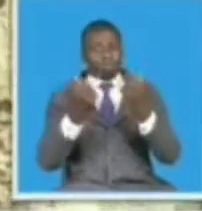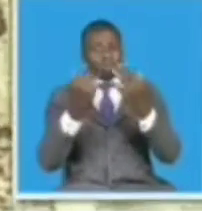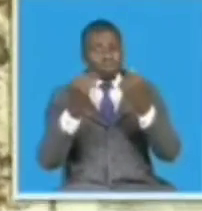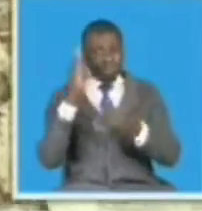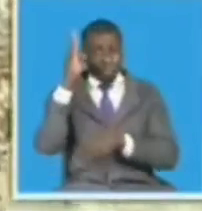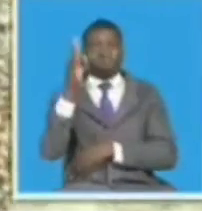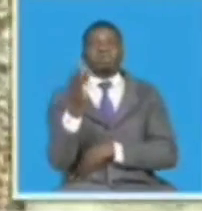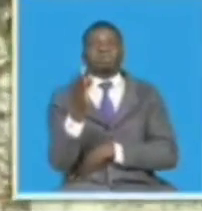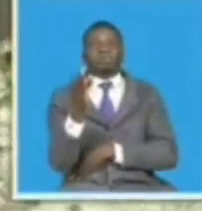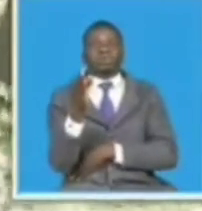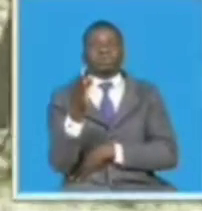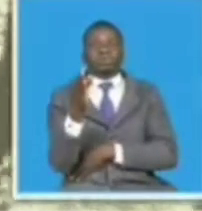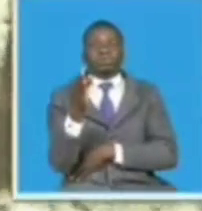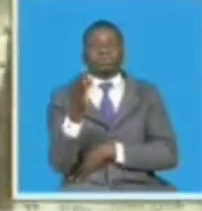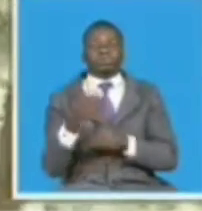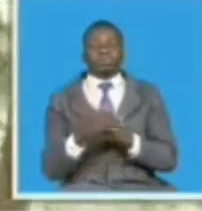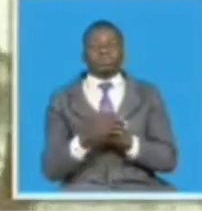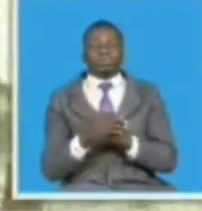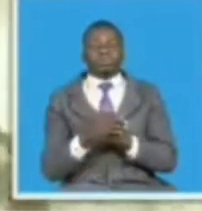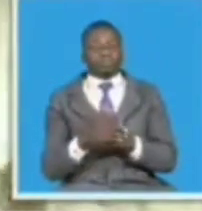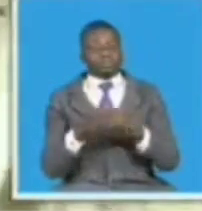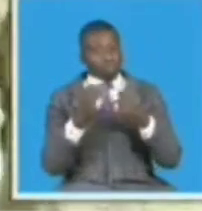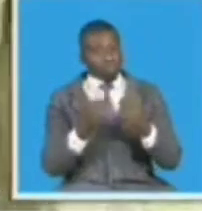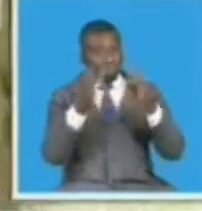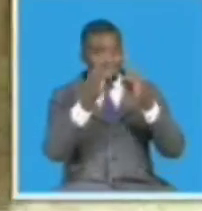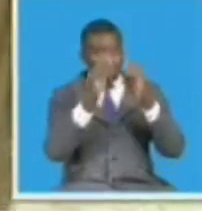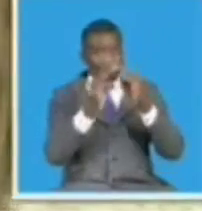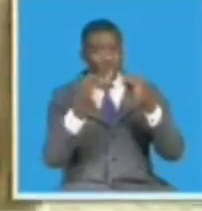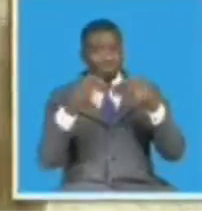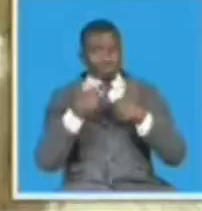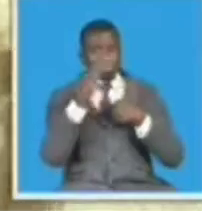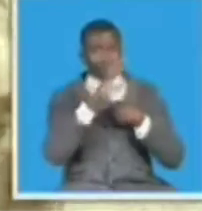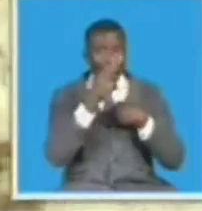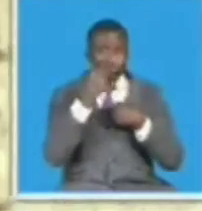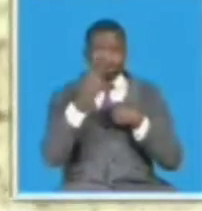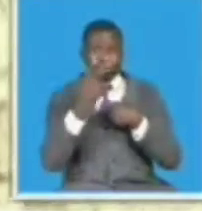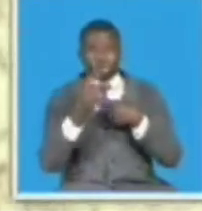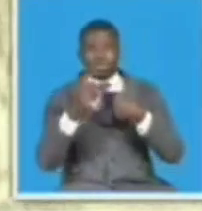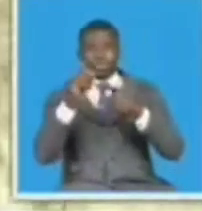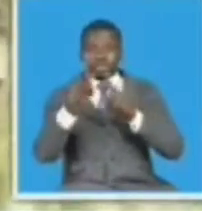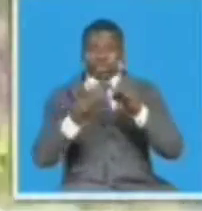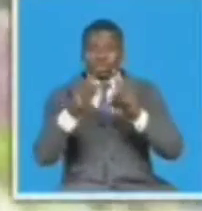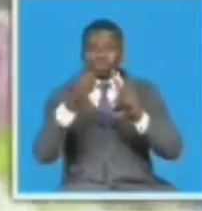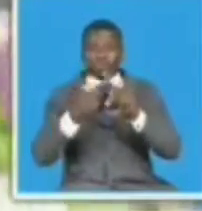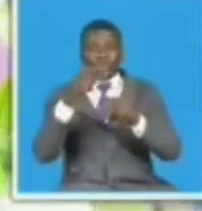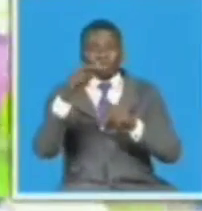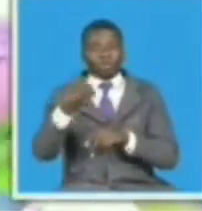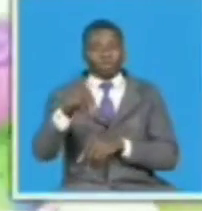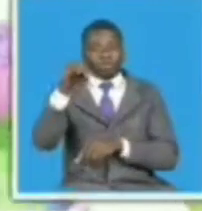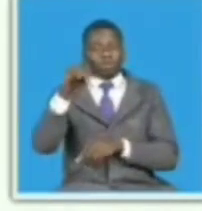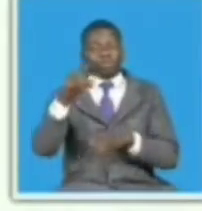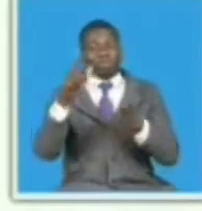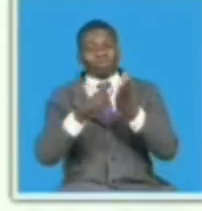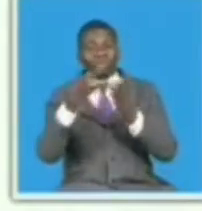They have completed their seven-day camp meeting. These are brethren of Lusaka North Mission District in Midlands West